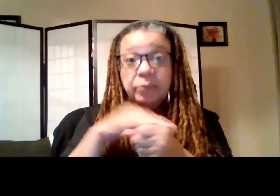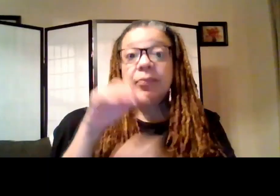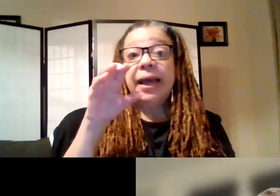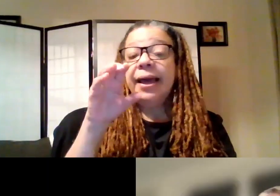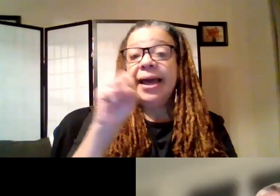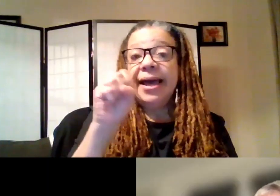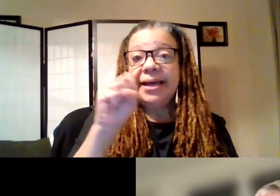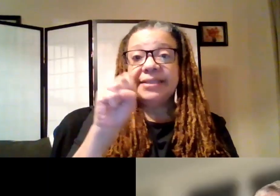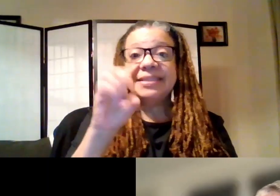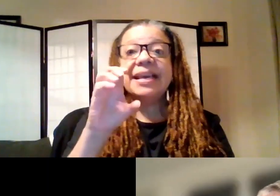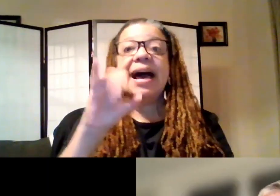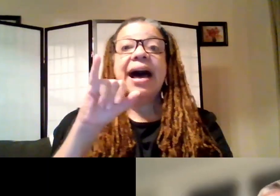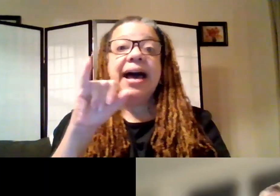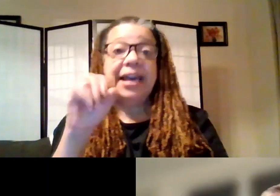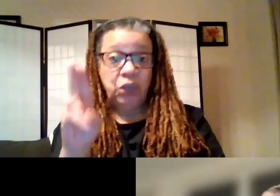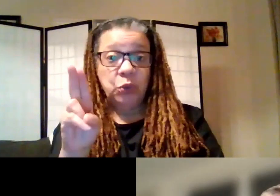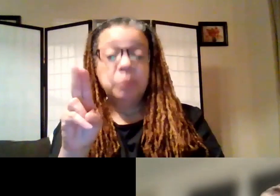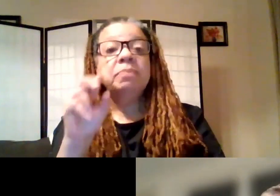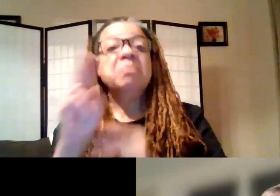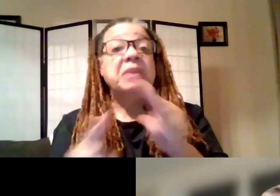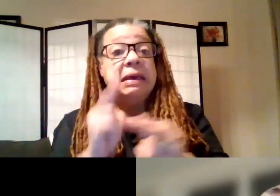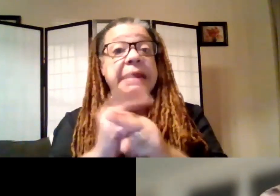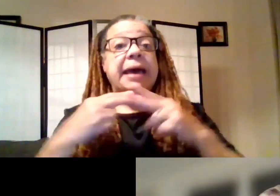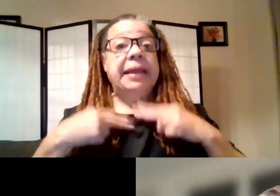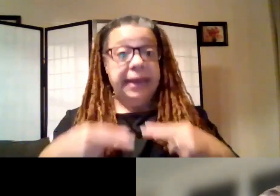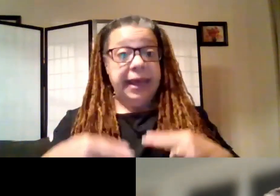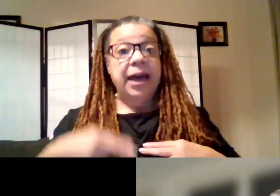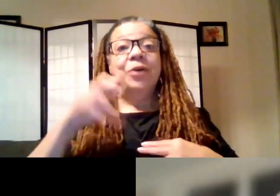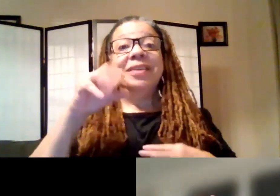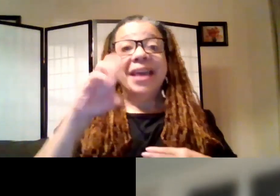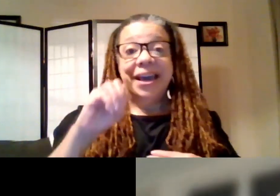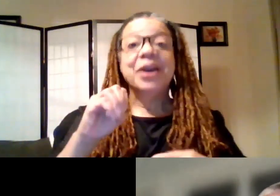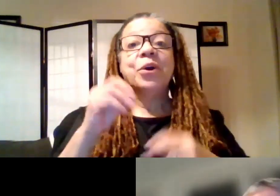SEIU United Healthcare Workers West. So David, welcome.